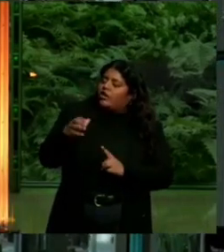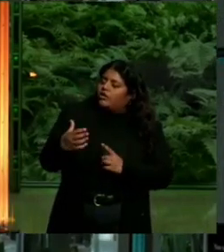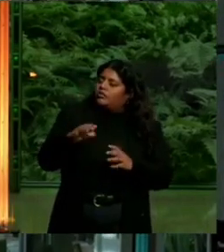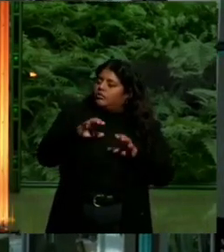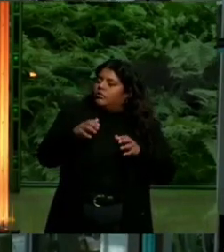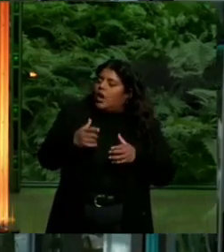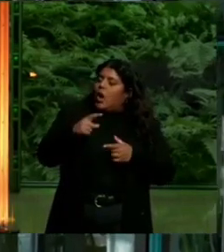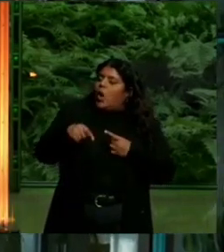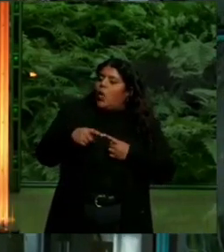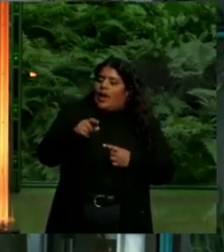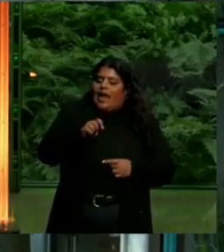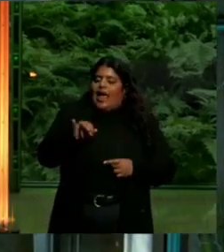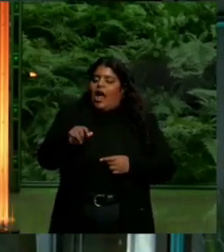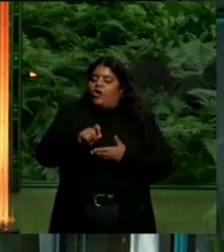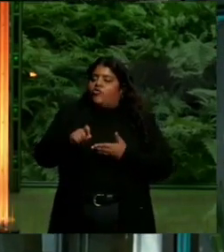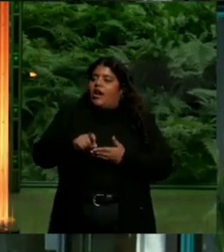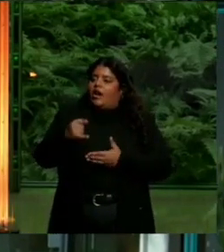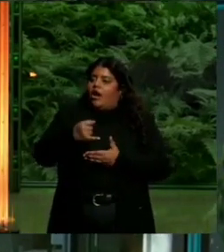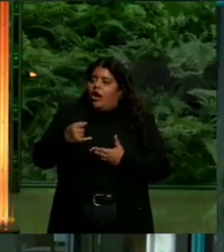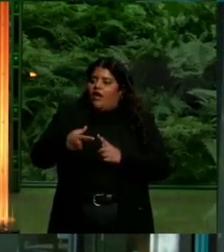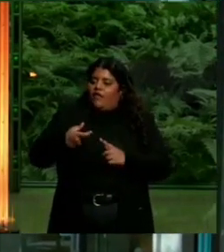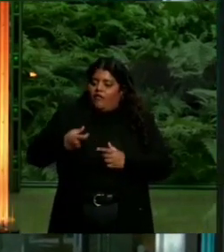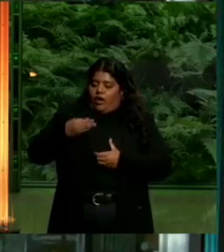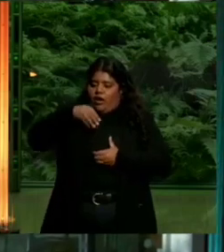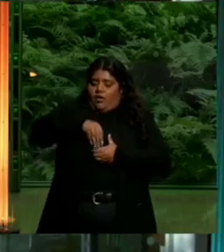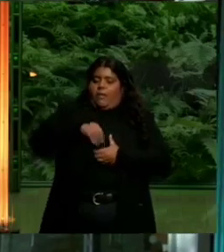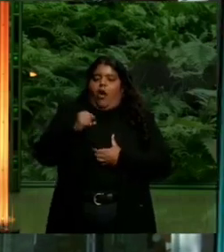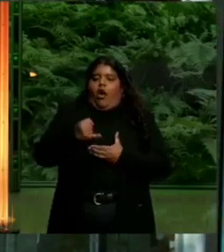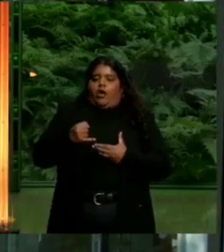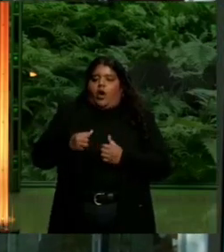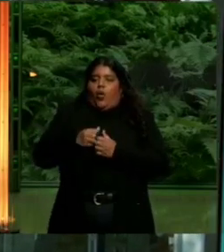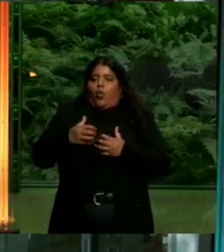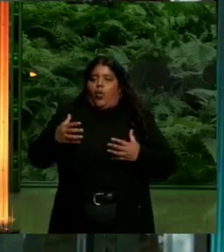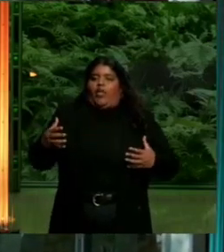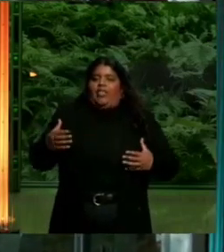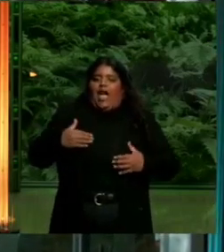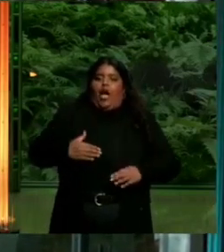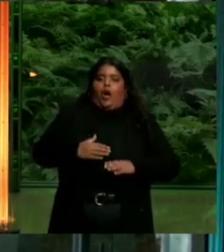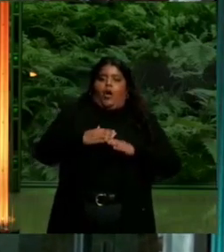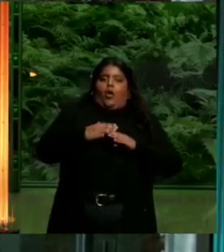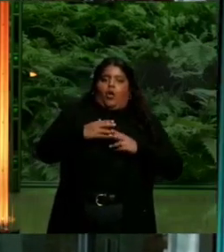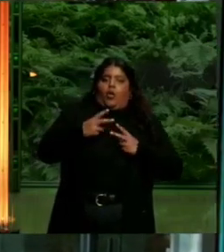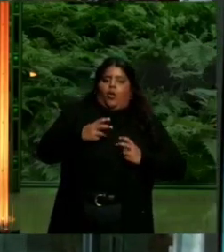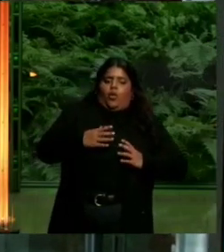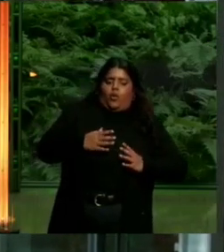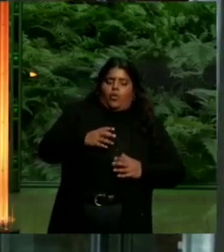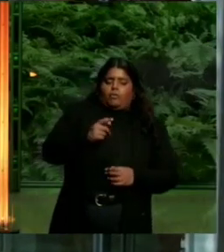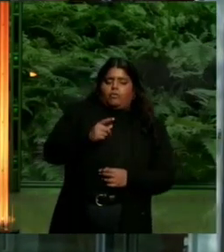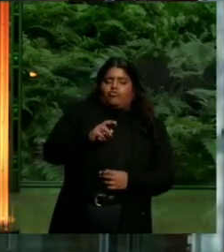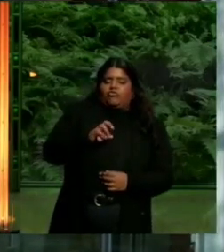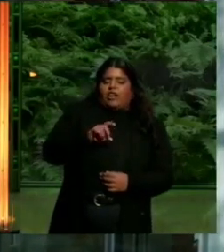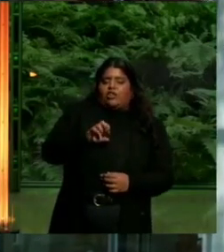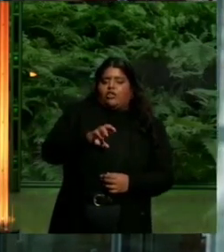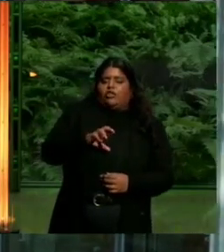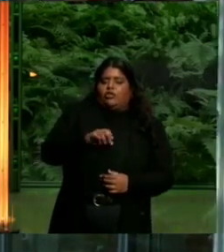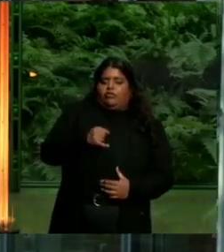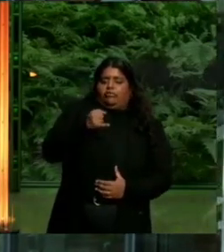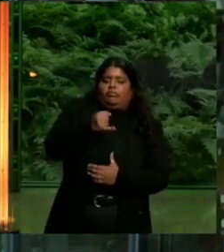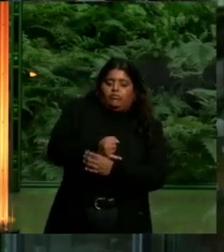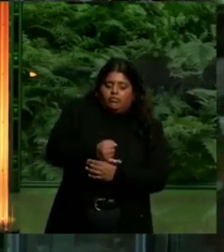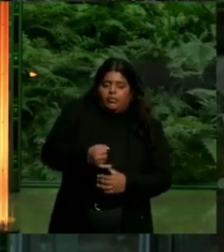an art comes directly from artists, in many cases without credit or compensation? Yeah, I think this is an issue of our